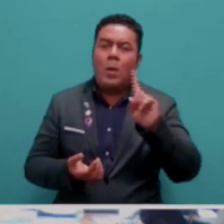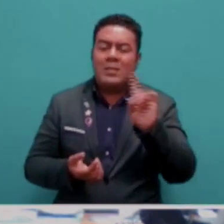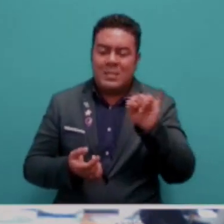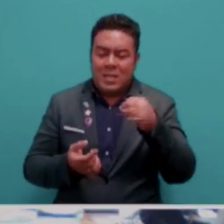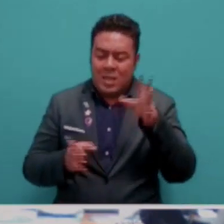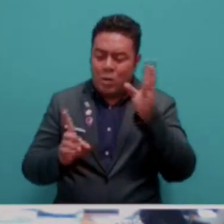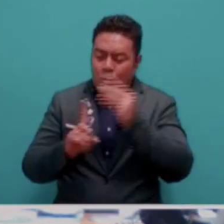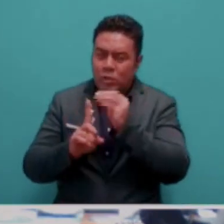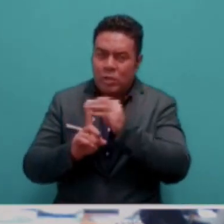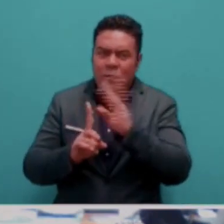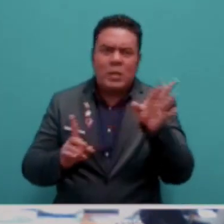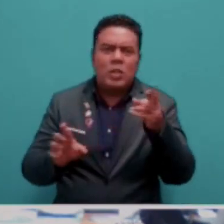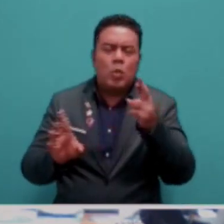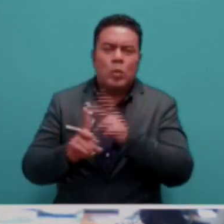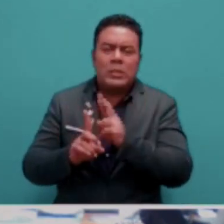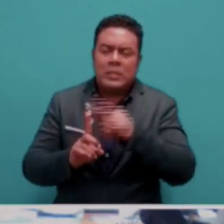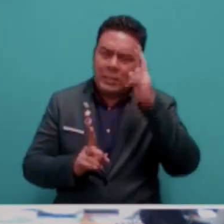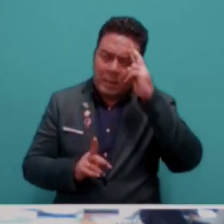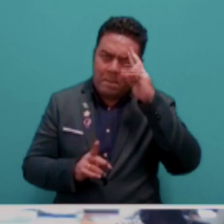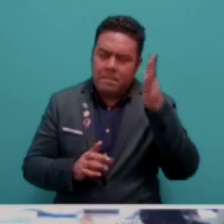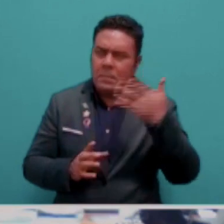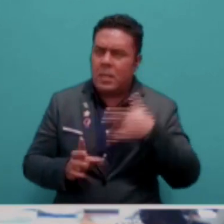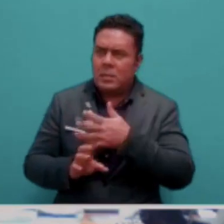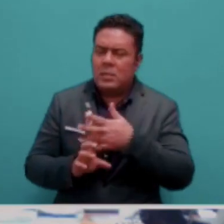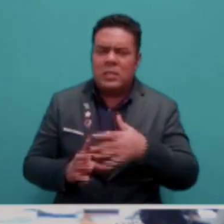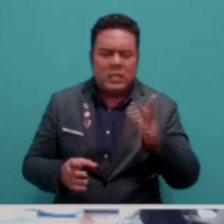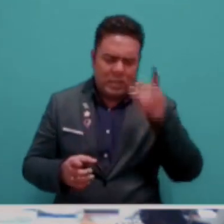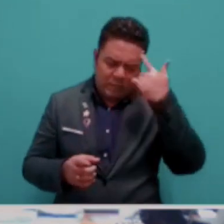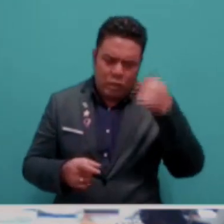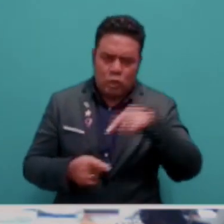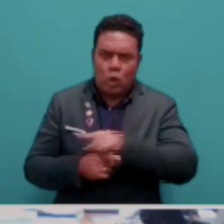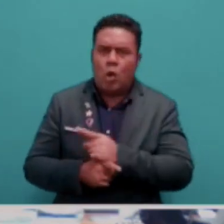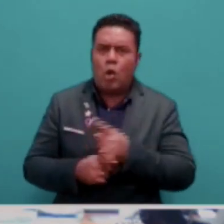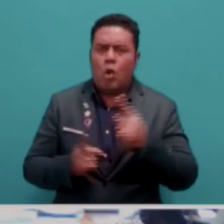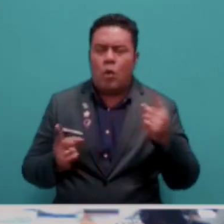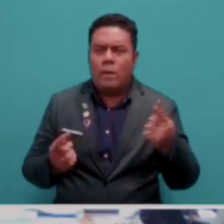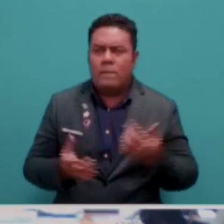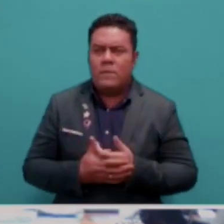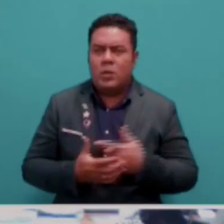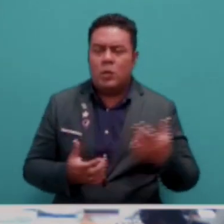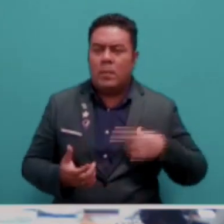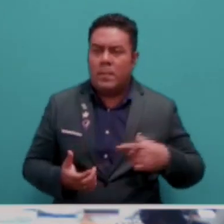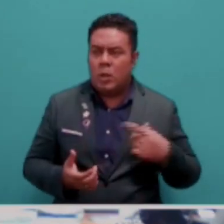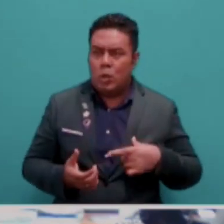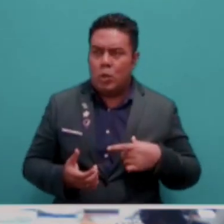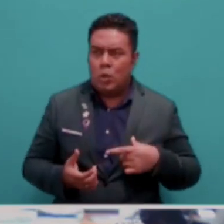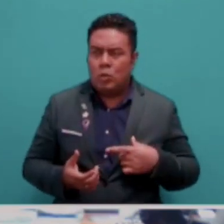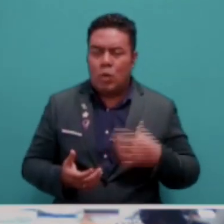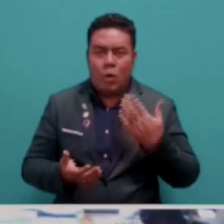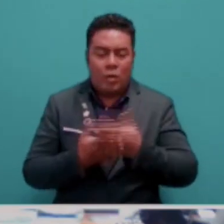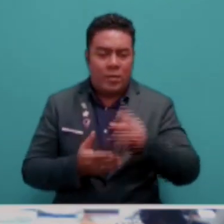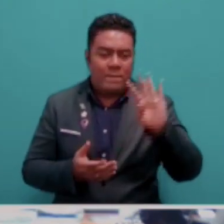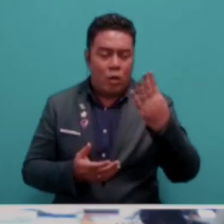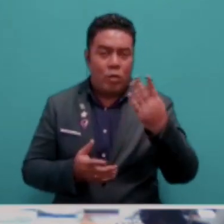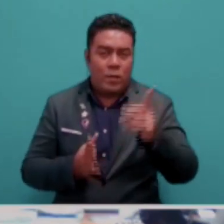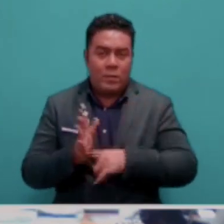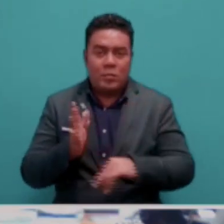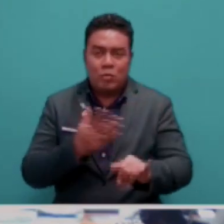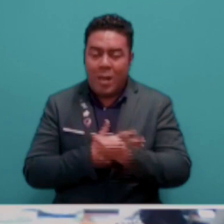this, Mr. Speaker, sir? It leaves us confused because on the 4th of